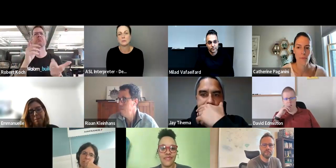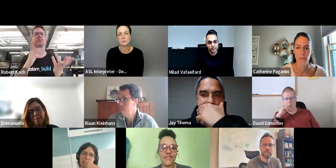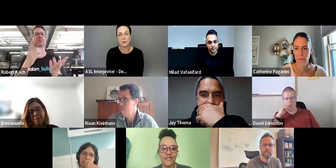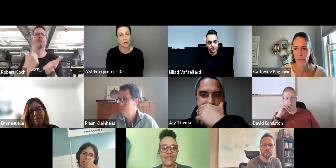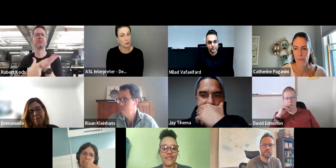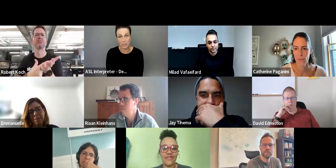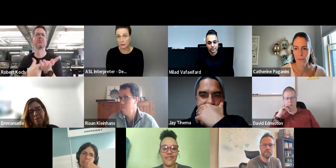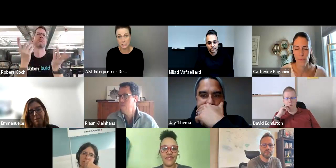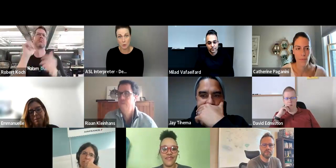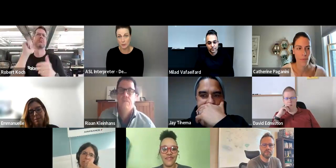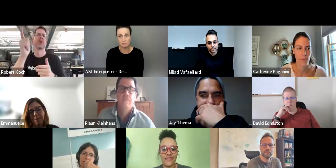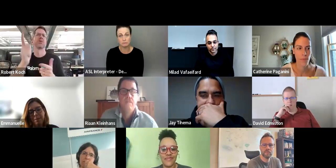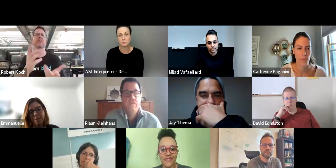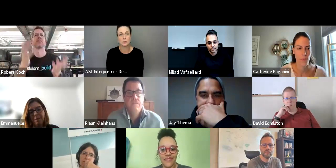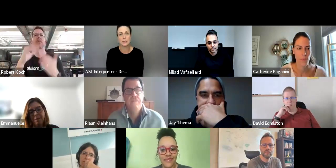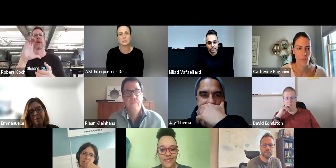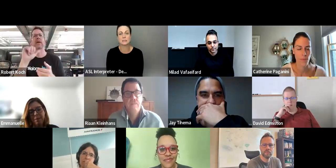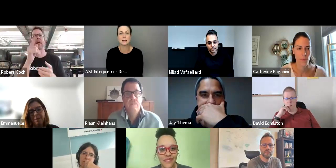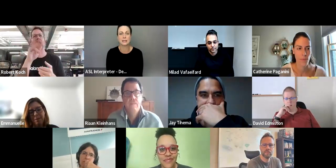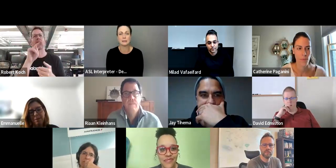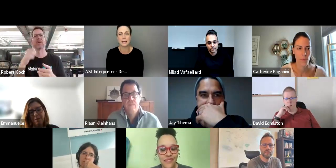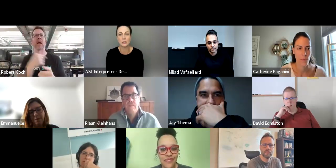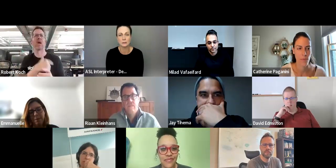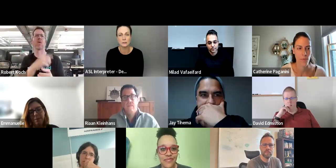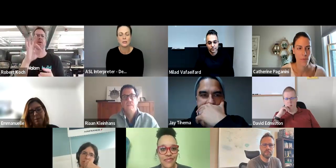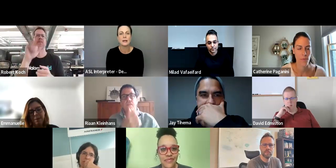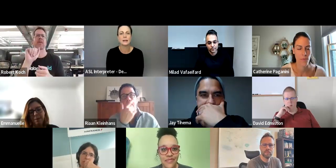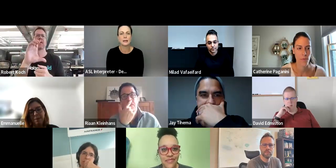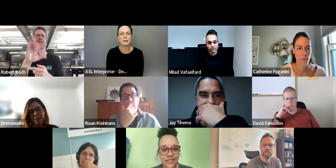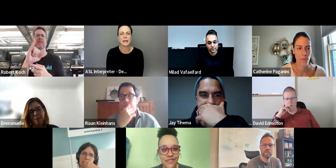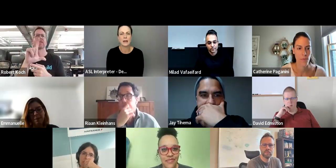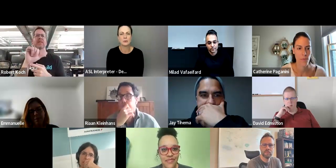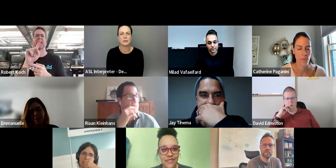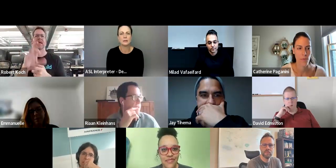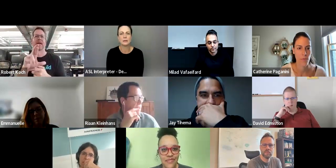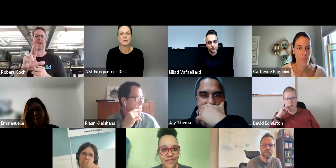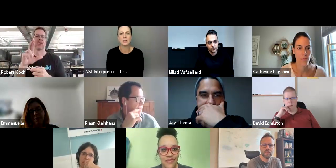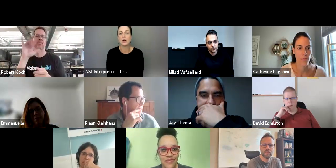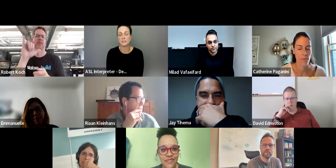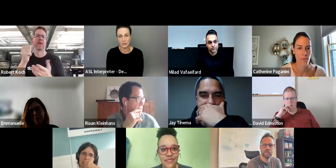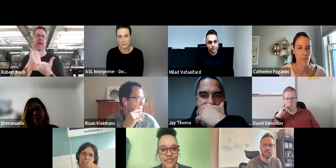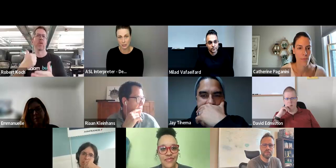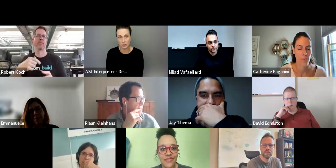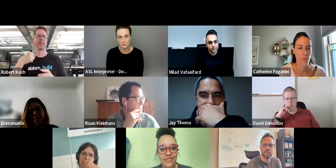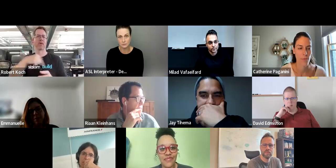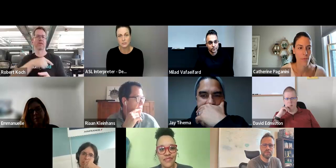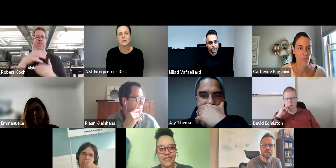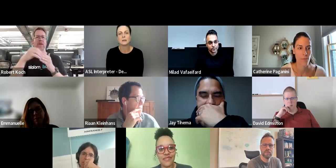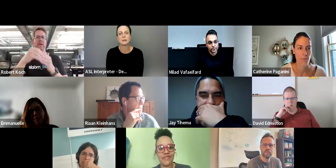And the co-chair is open, so we can discuss that later. And Catherine is our